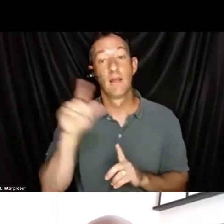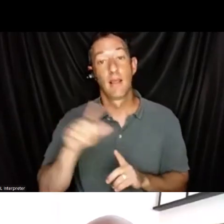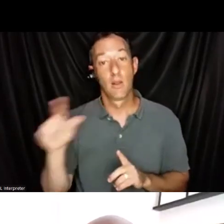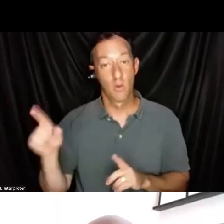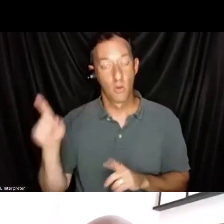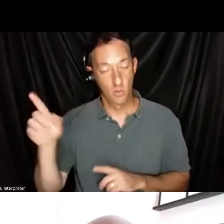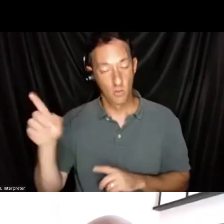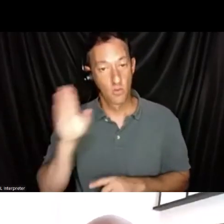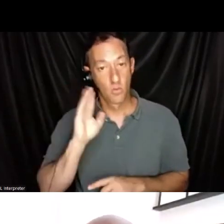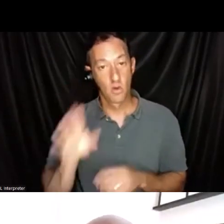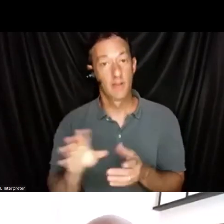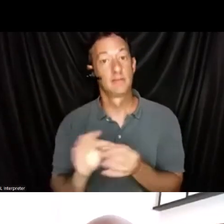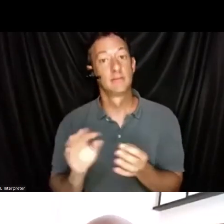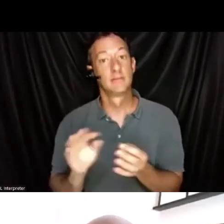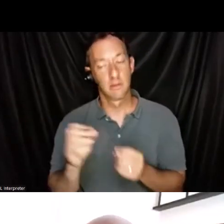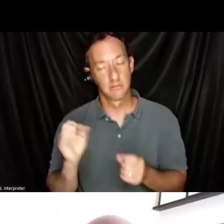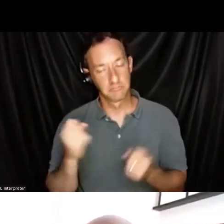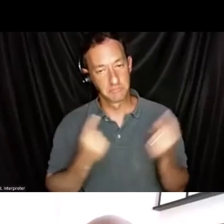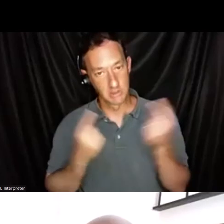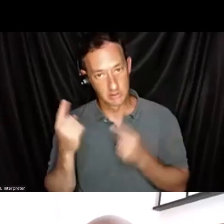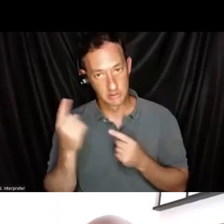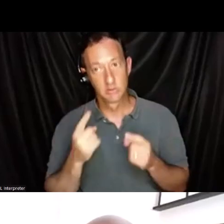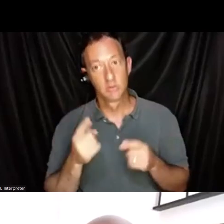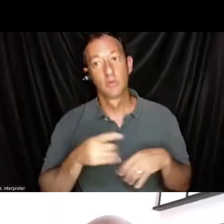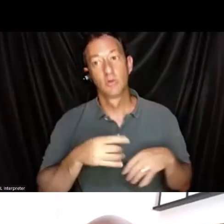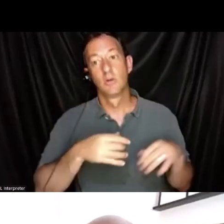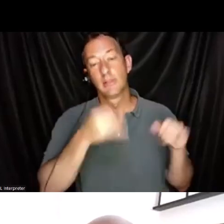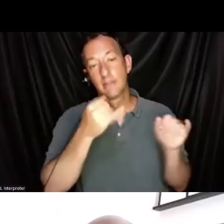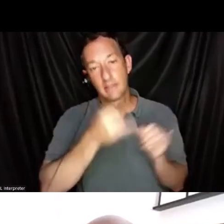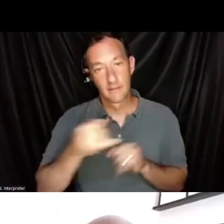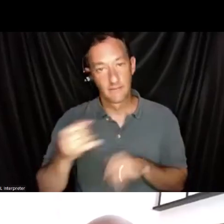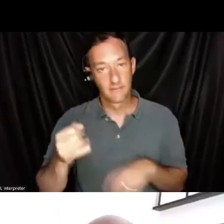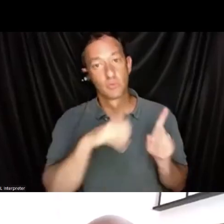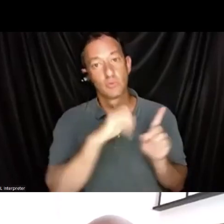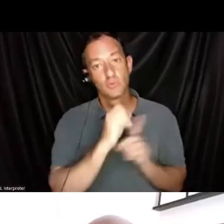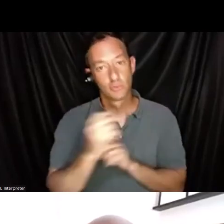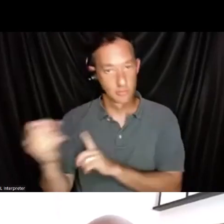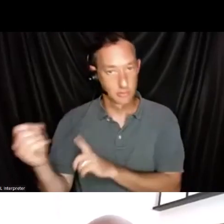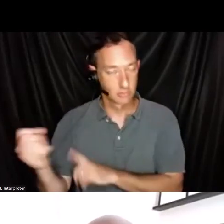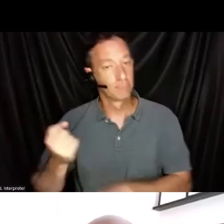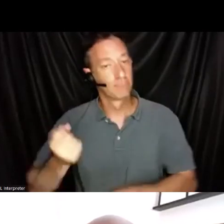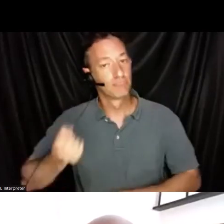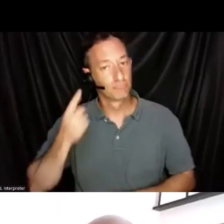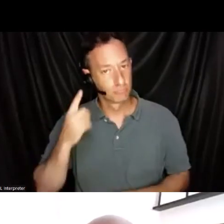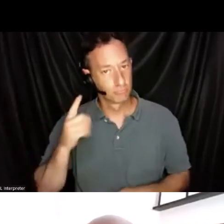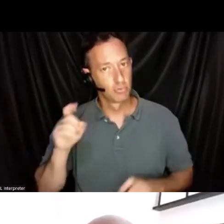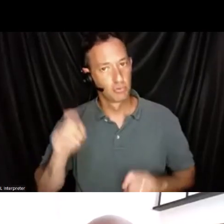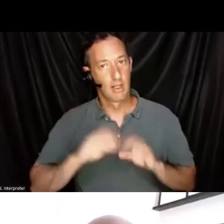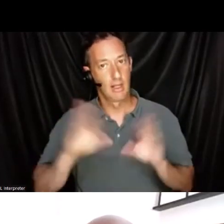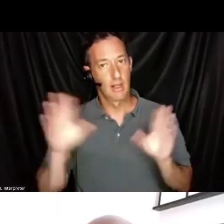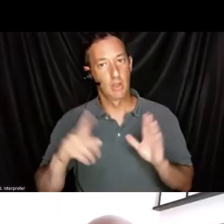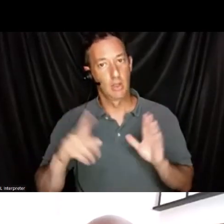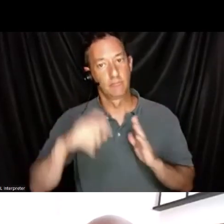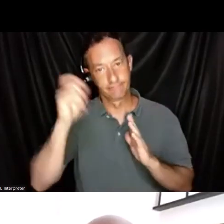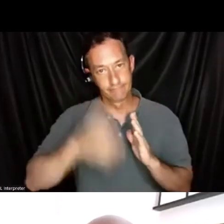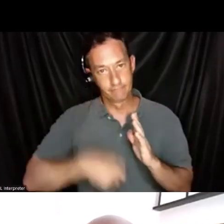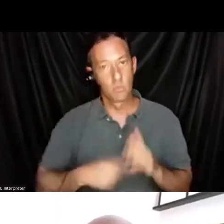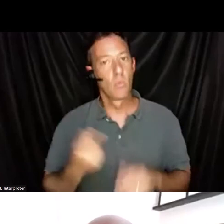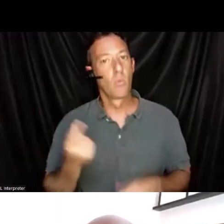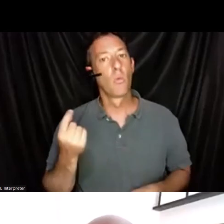say that they consider individual circumstances, they should clearly state in writing what those